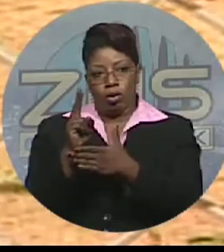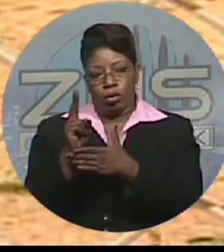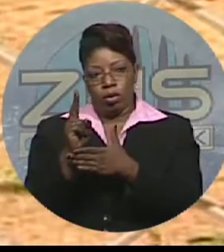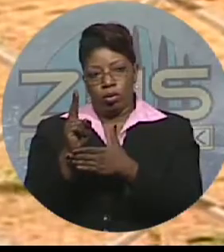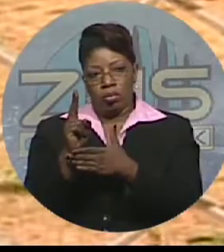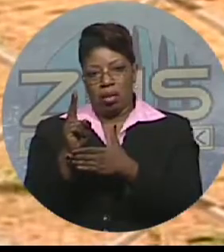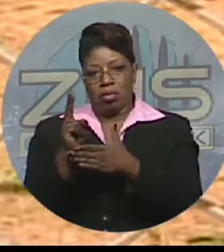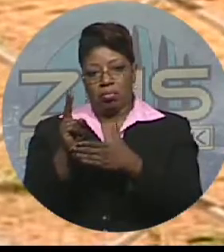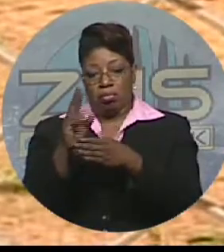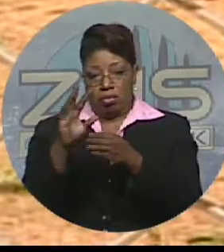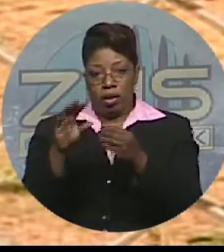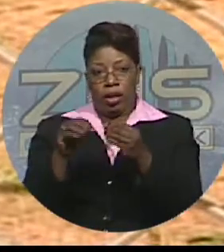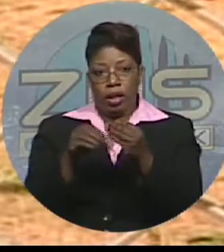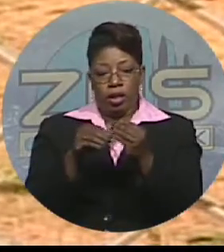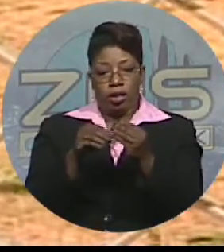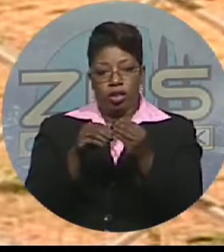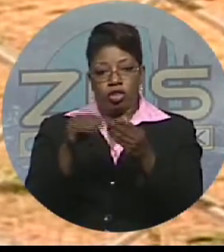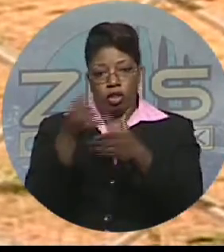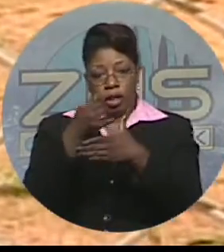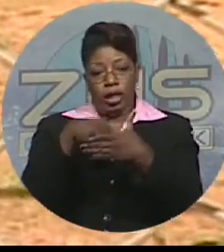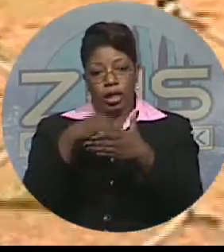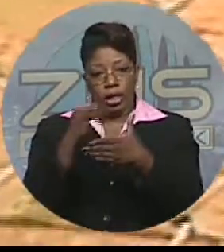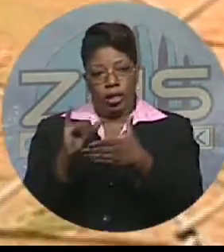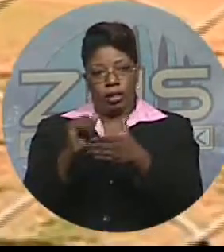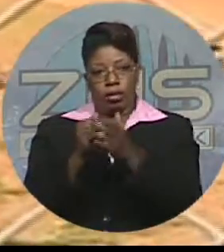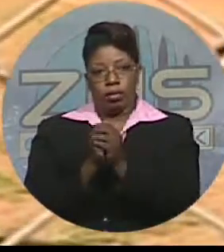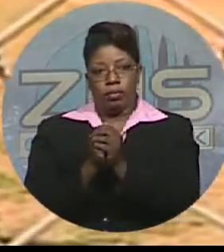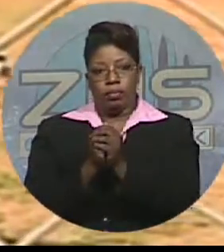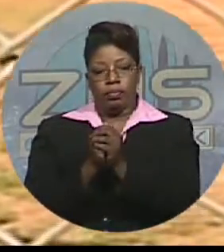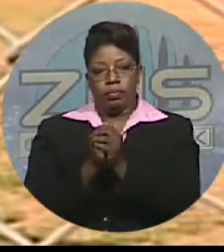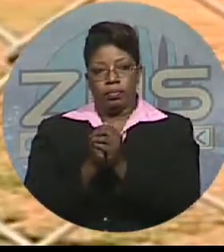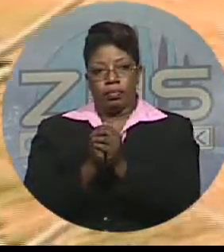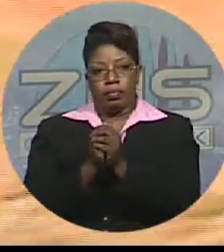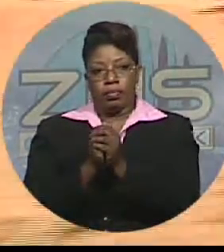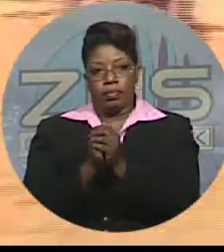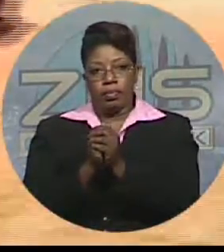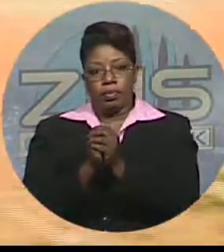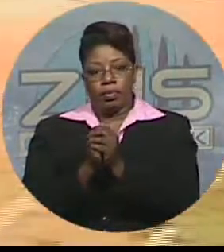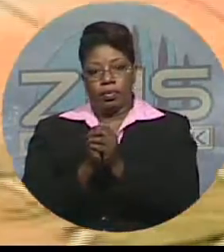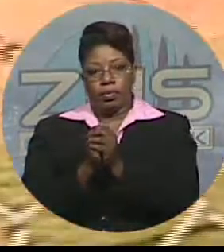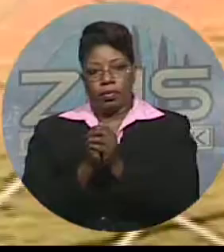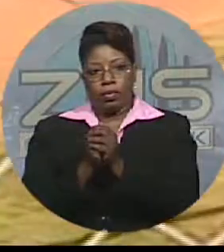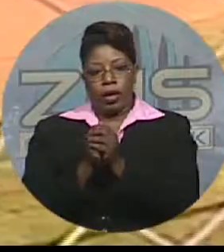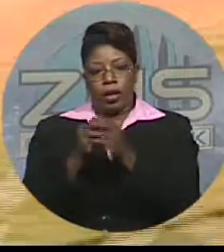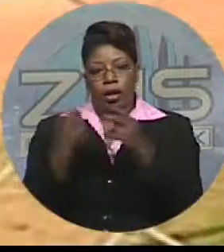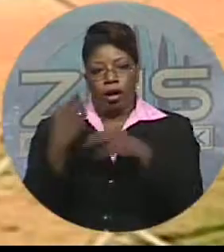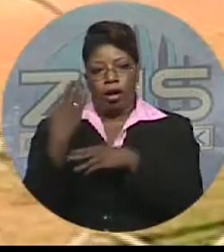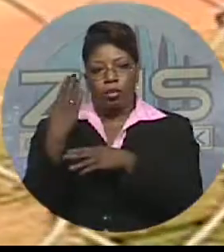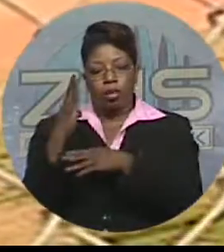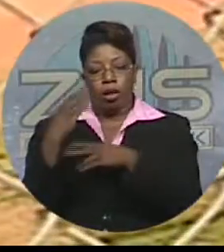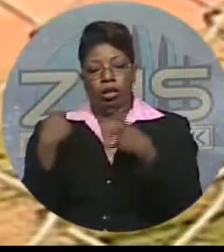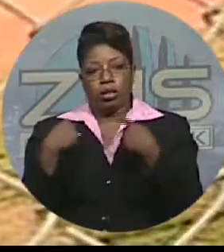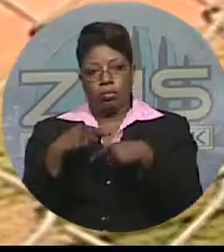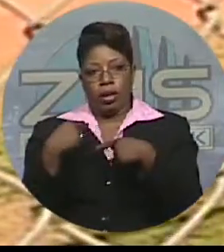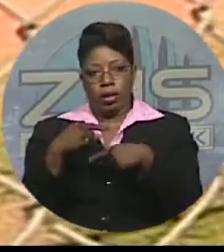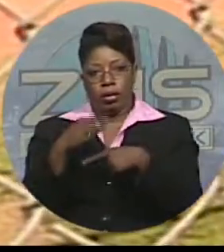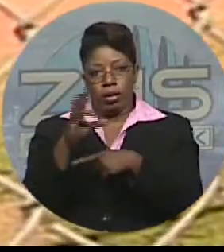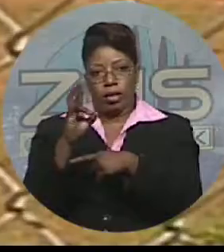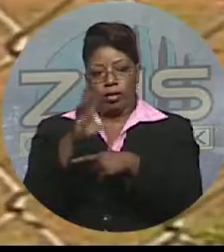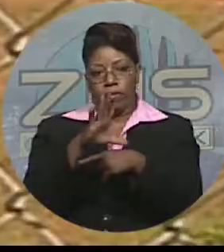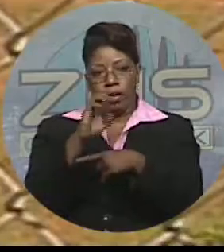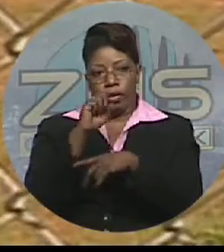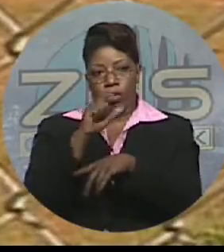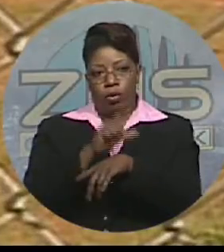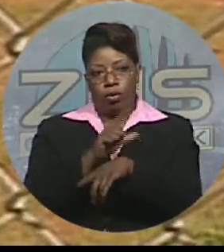extra innings. Abaco making a noise in this tournament. They were able to capture a bronze medal in the 13 to 15 division, 7-5 over